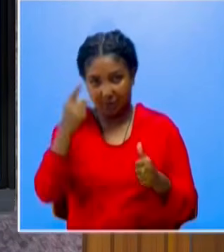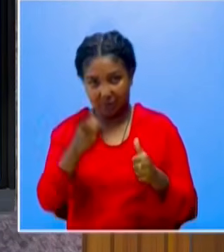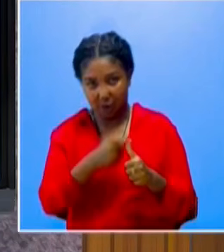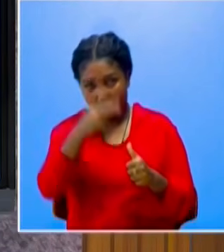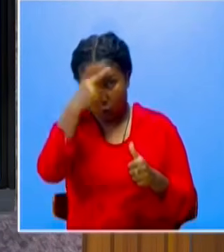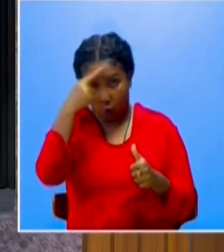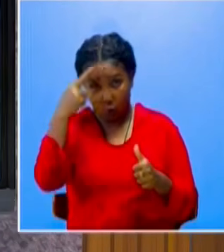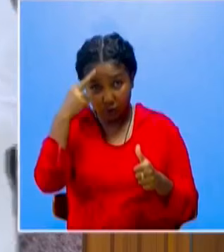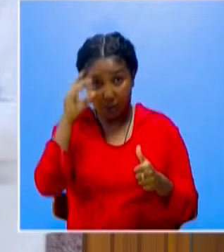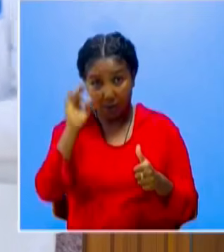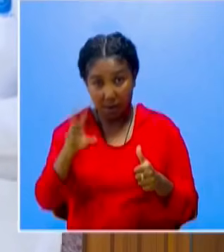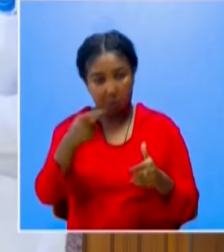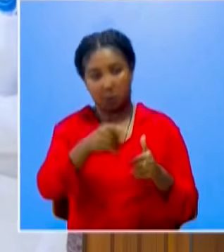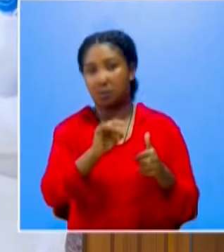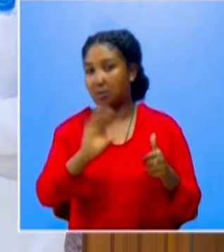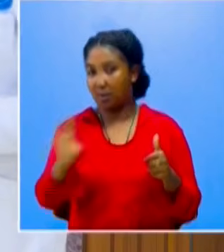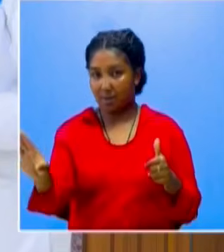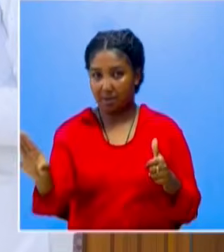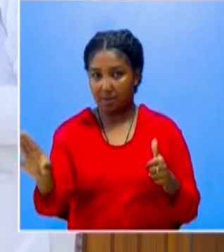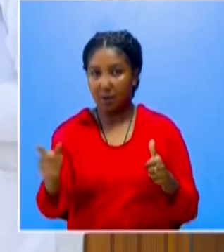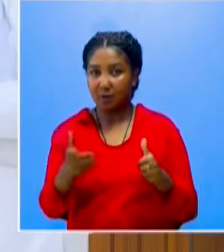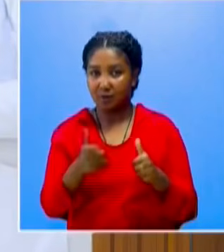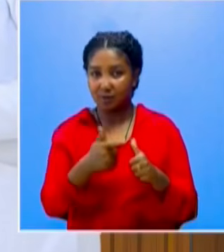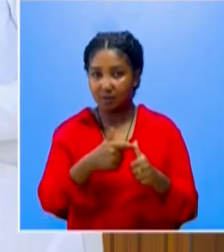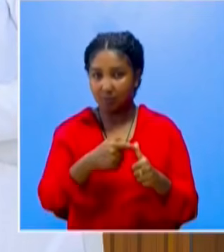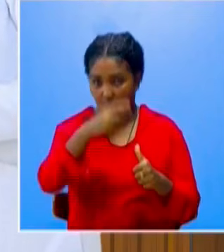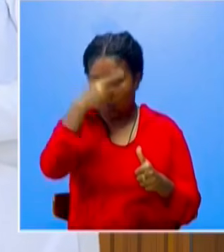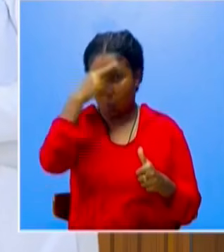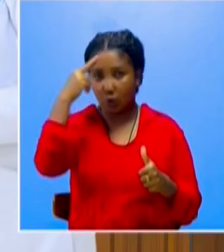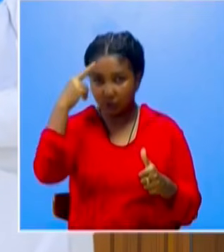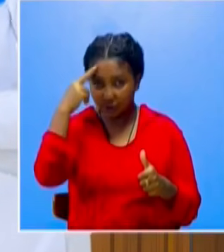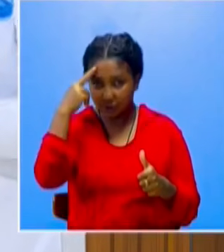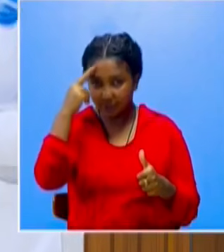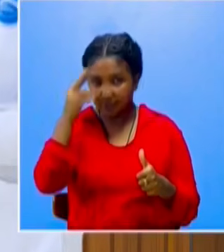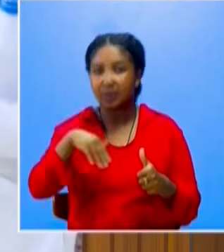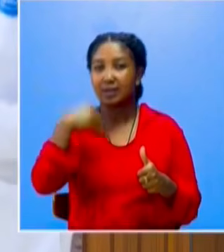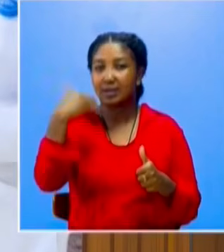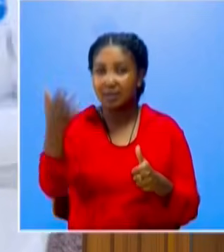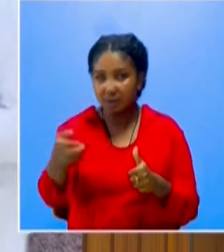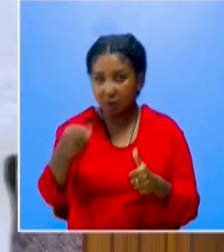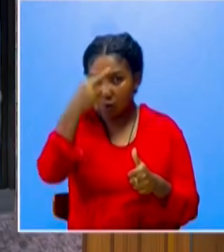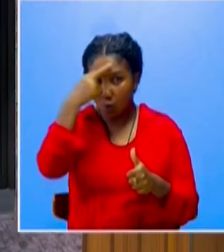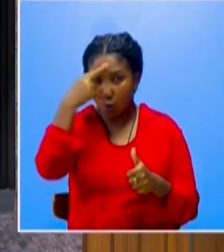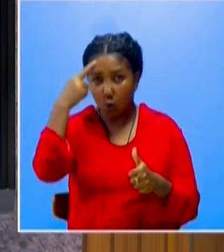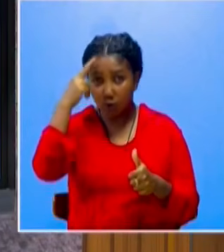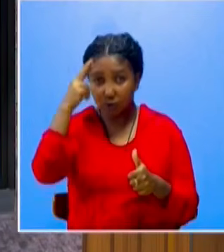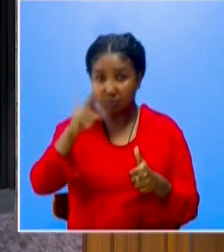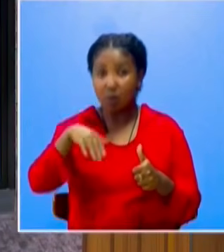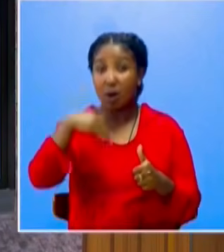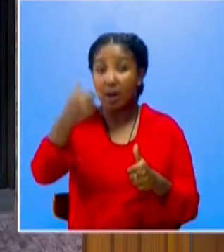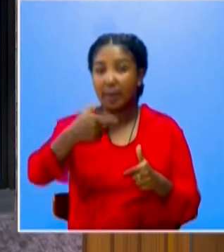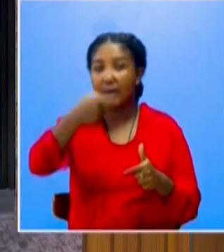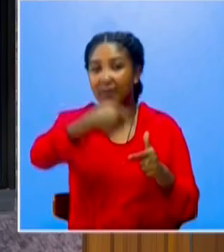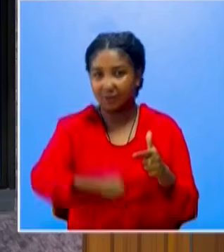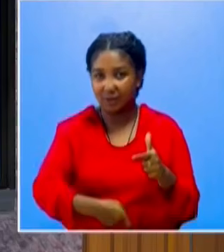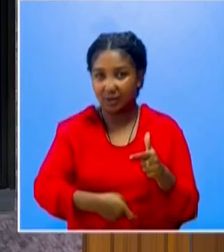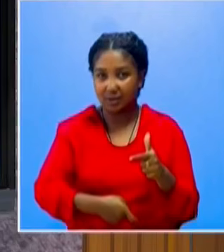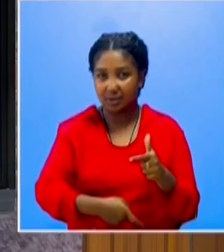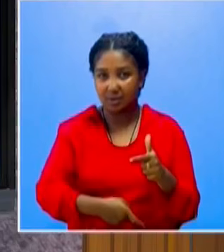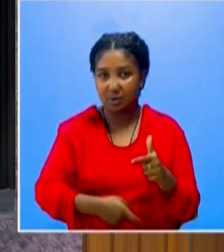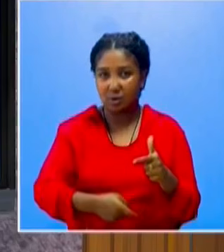Because cause is what? The reason why something happens. And Effect is what? The